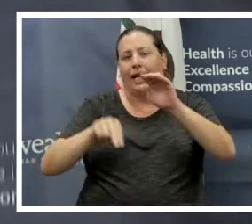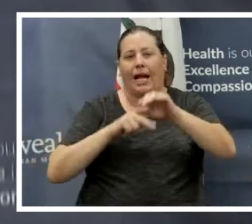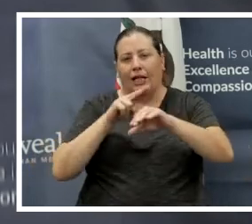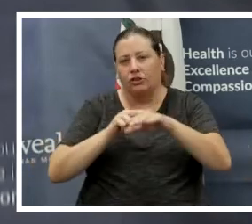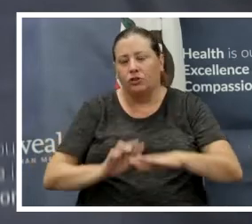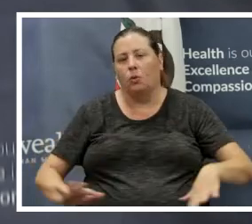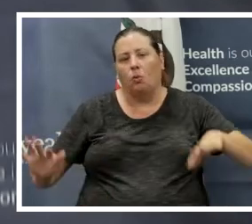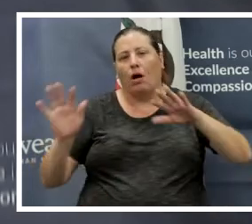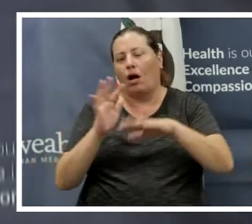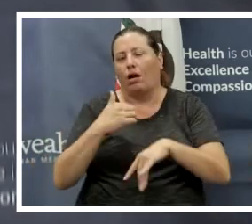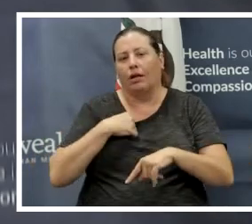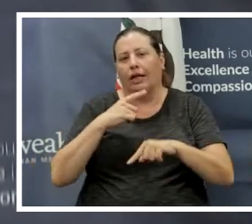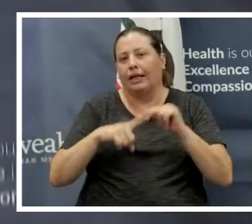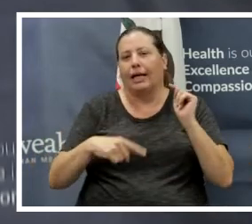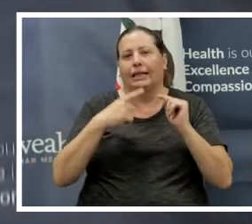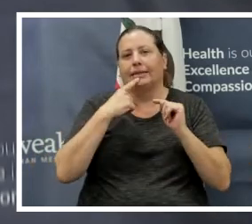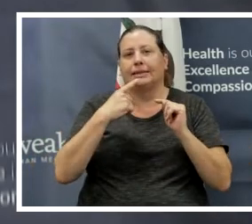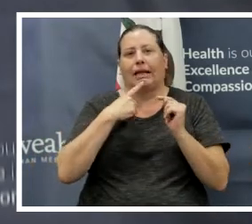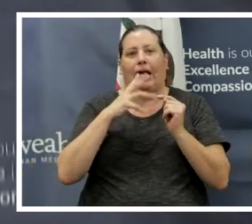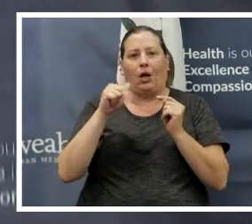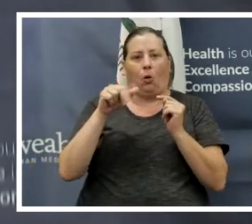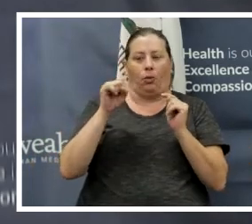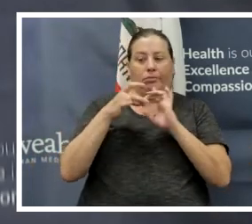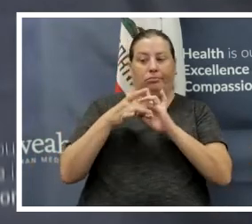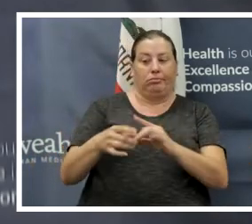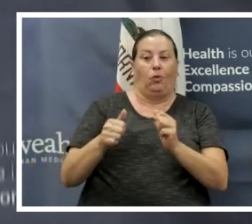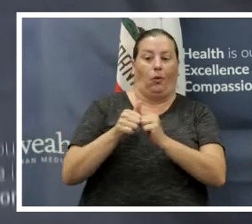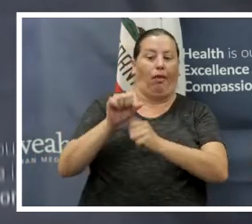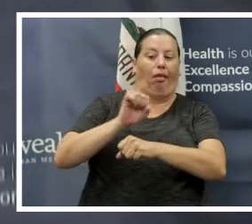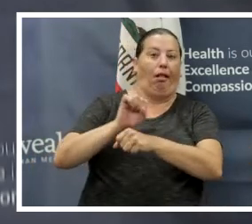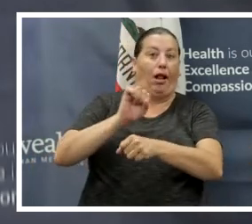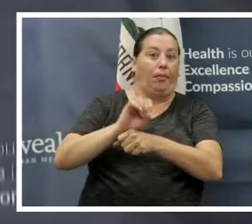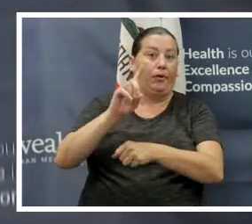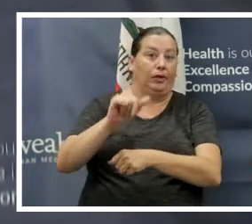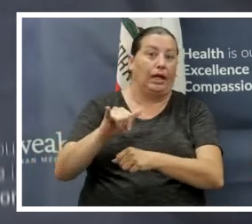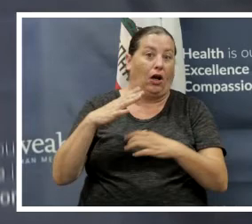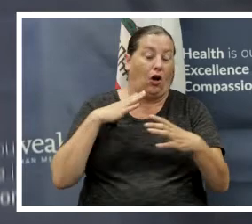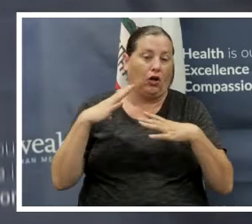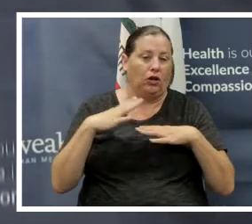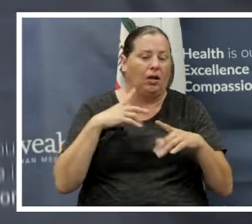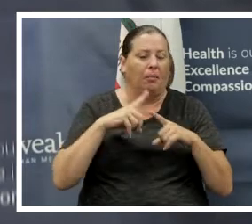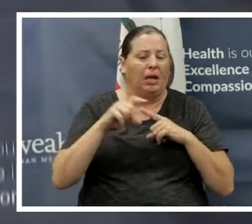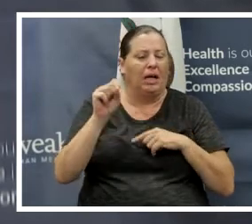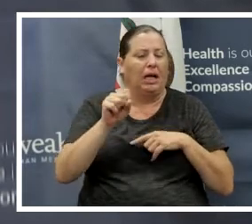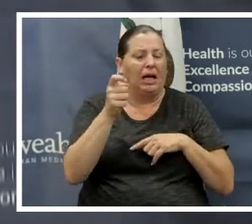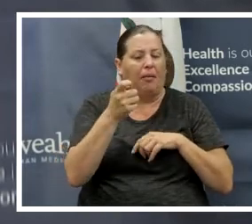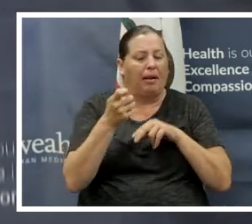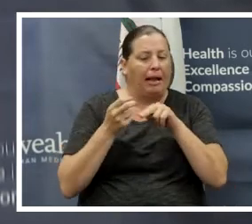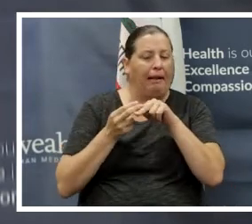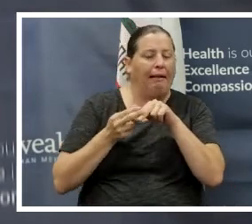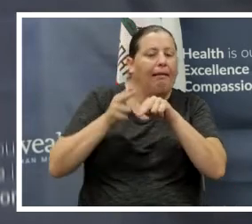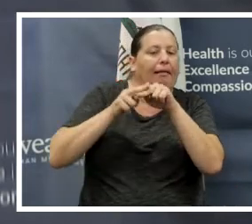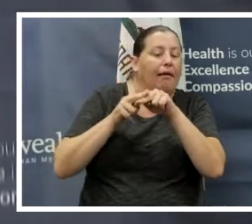say it was attributed to the Labor Day holiday, but it was a slight uptick, but I don't think they